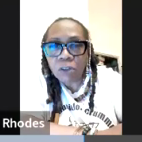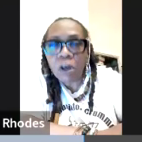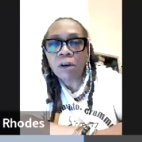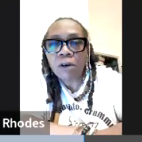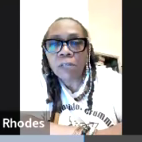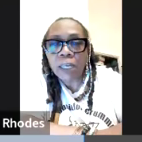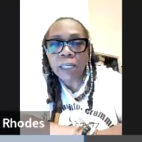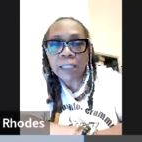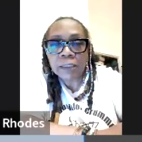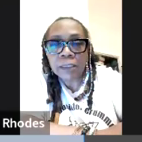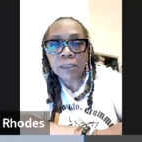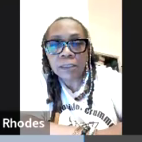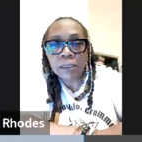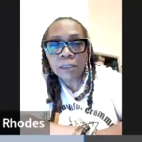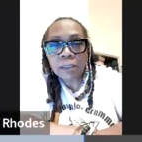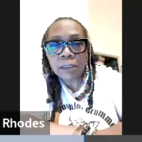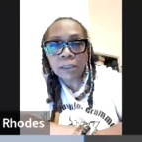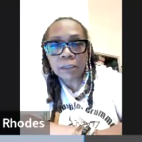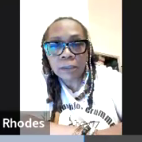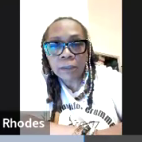right. Okay. I see it.